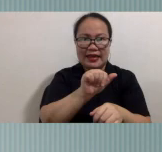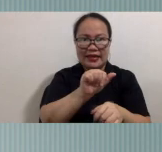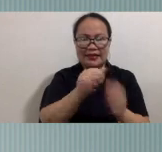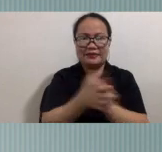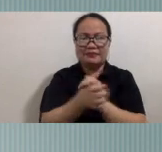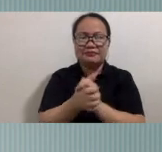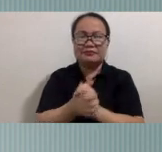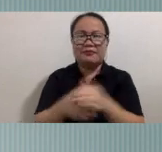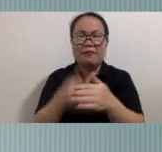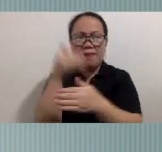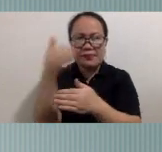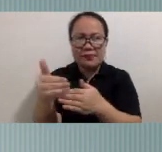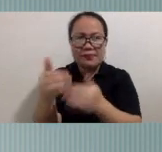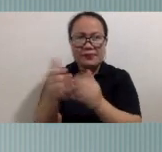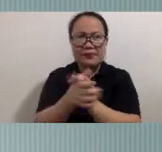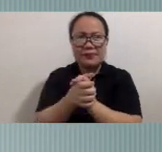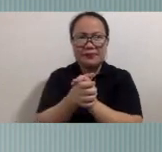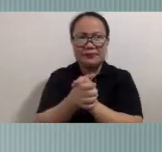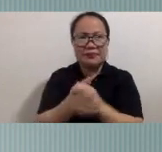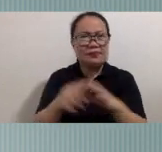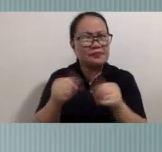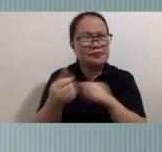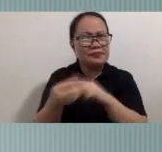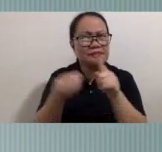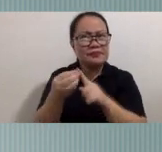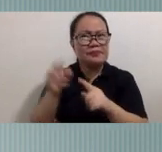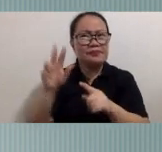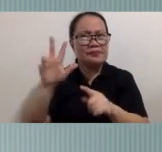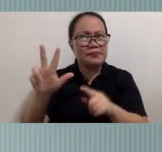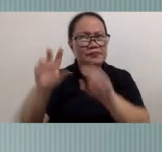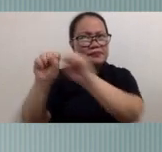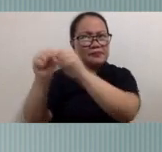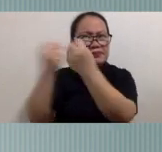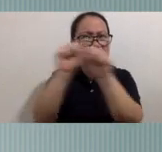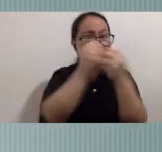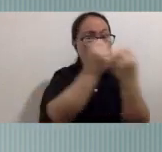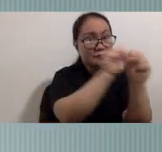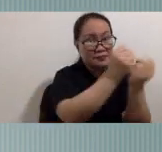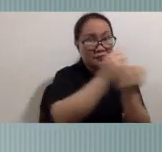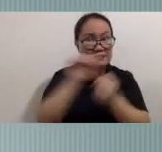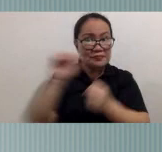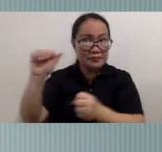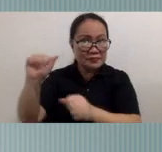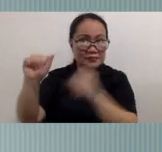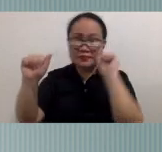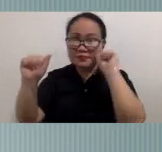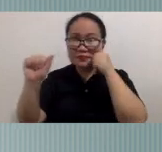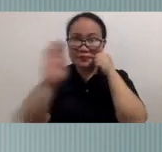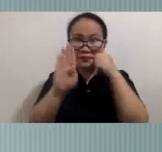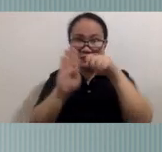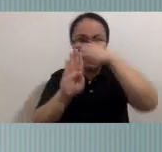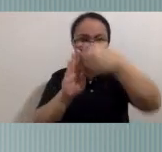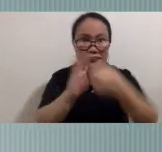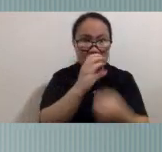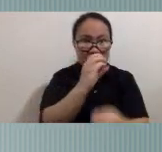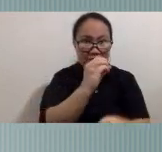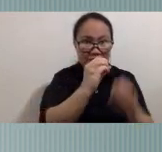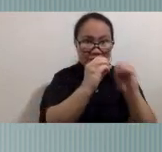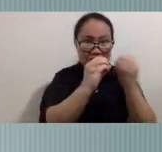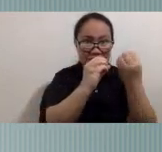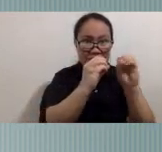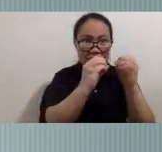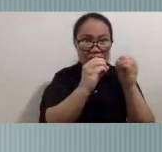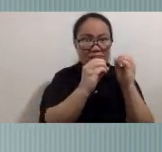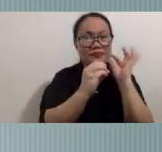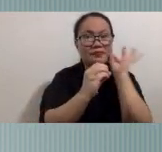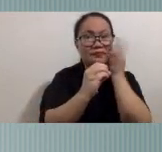Next. Alright, so paano kapag tatlo yung sets natin? So let's represent apple for A, B for banana, O